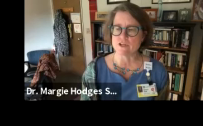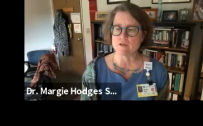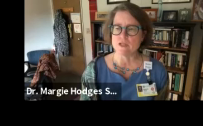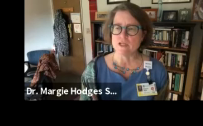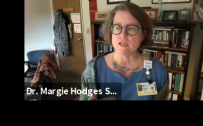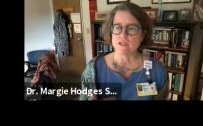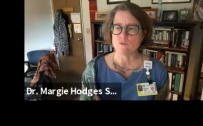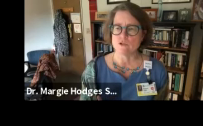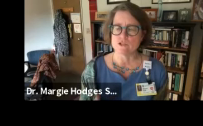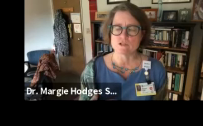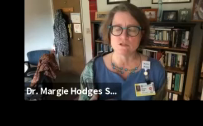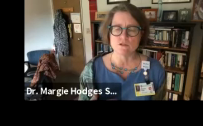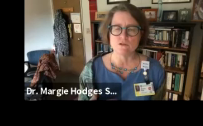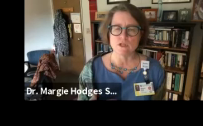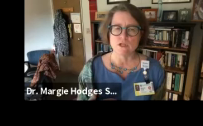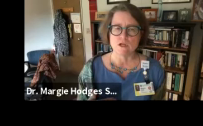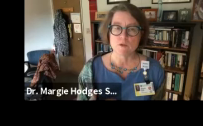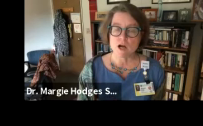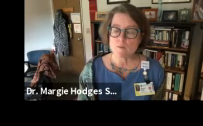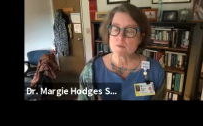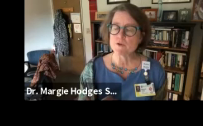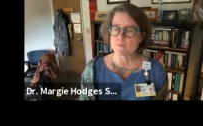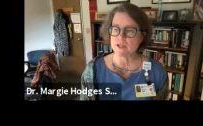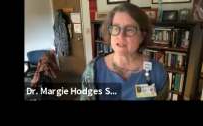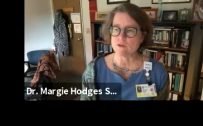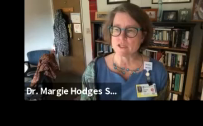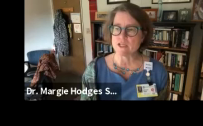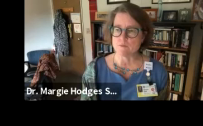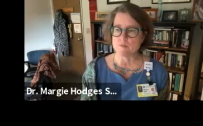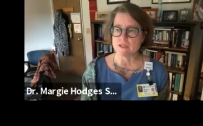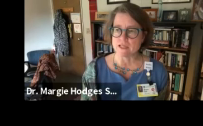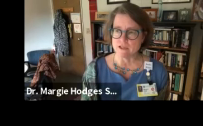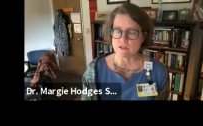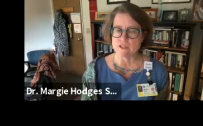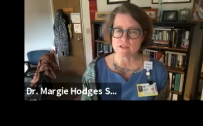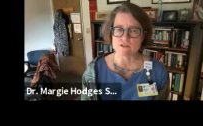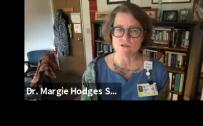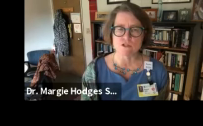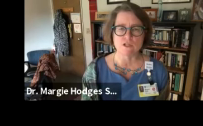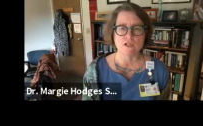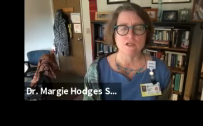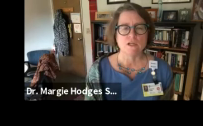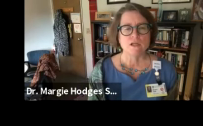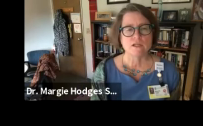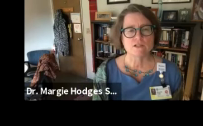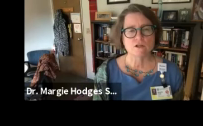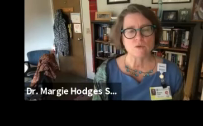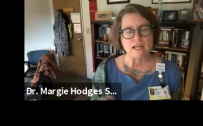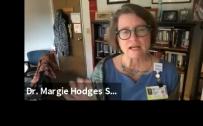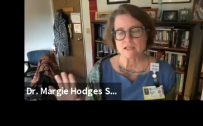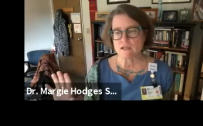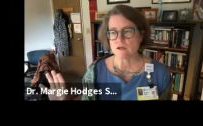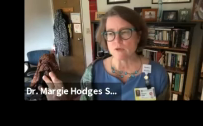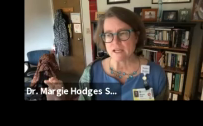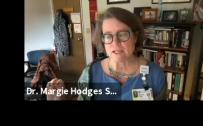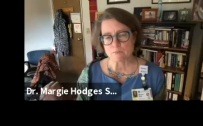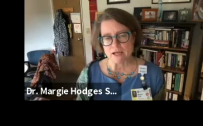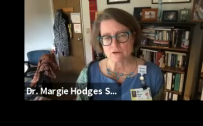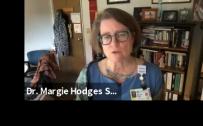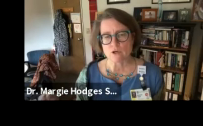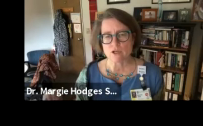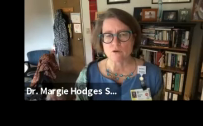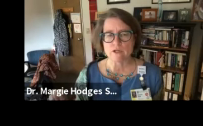time frame in which to come up with a plan that we could implement here at the institution. And so we had